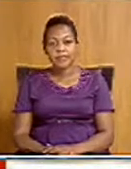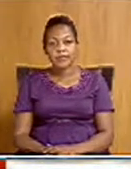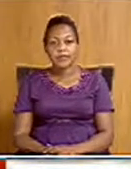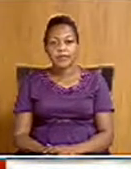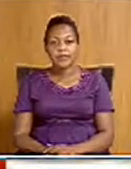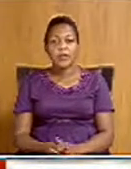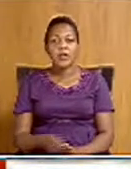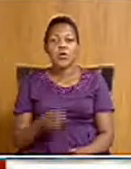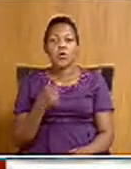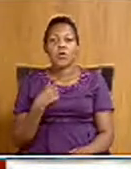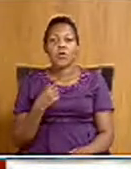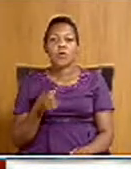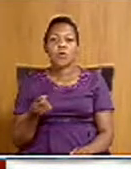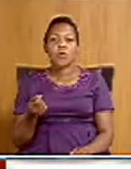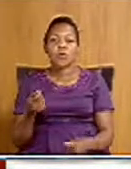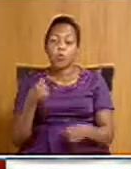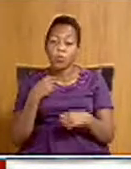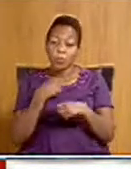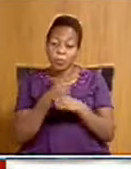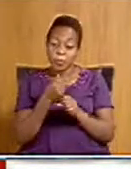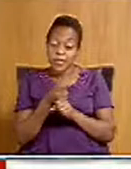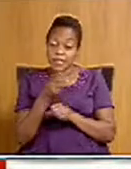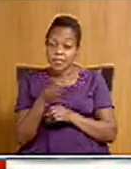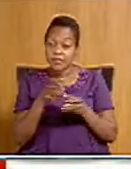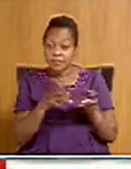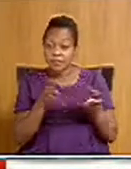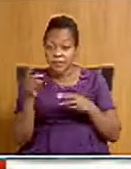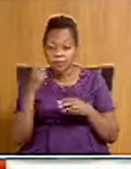We built this system for our people.